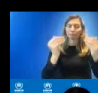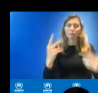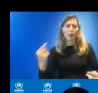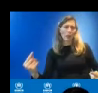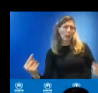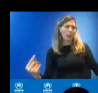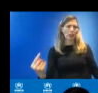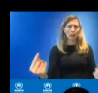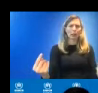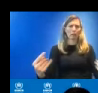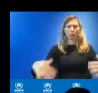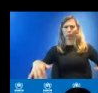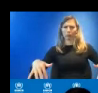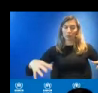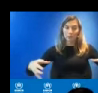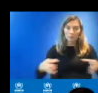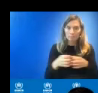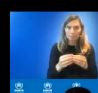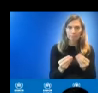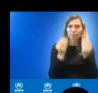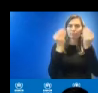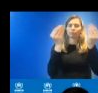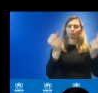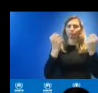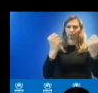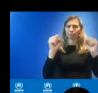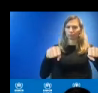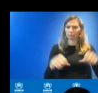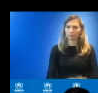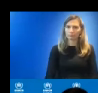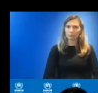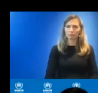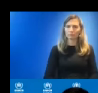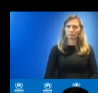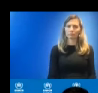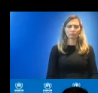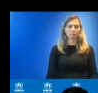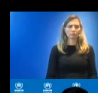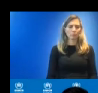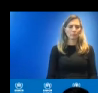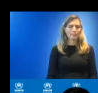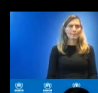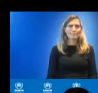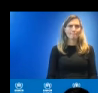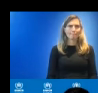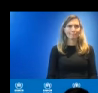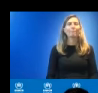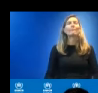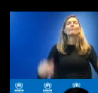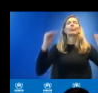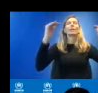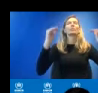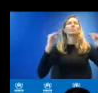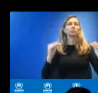So if you go to the next slide, Ricardo, I'll talk a little bit about the CRPD in particular, because that's one of the